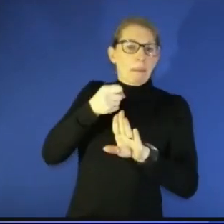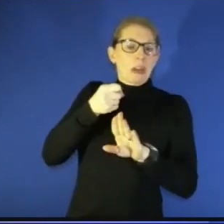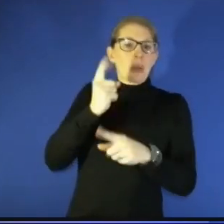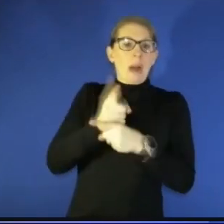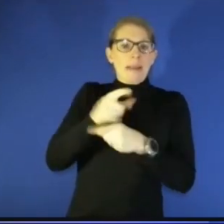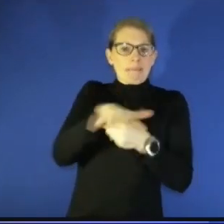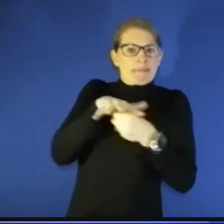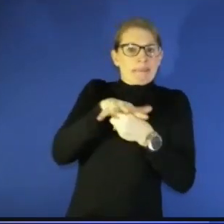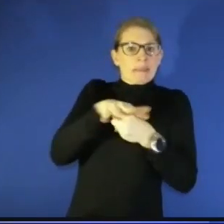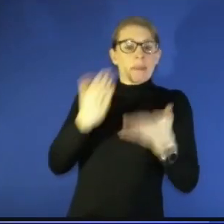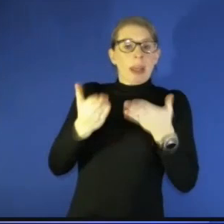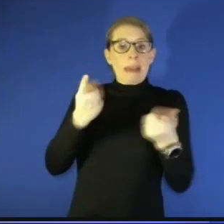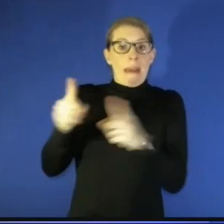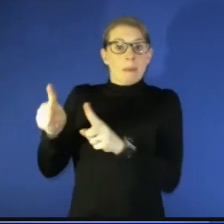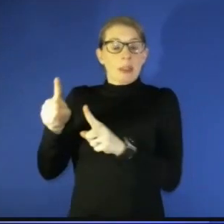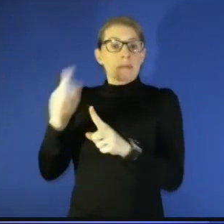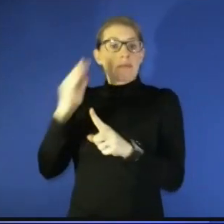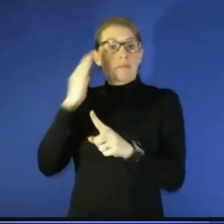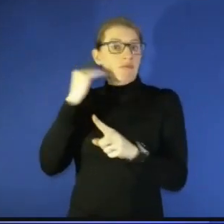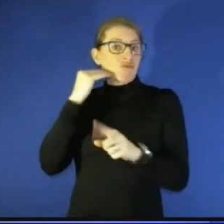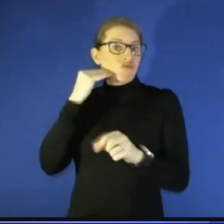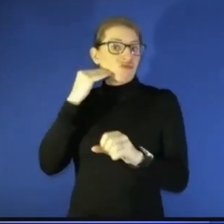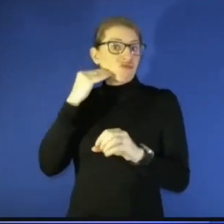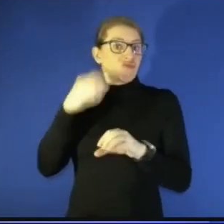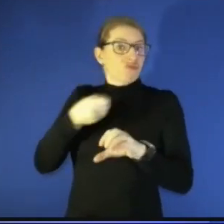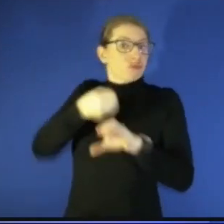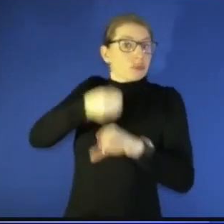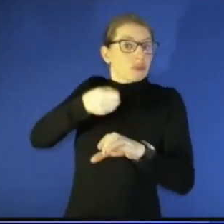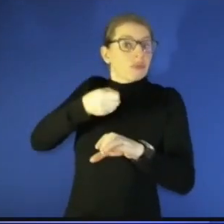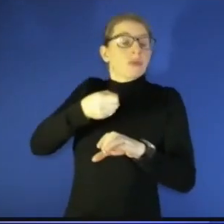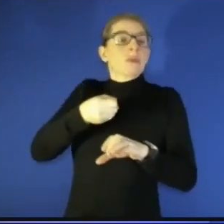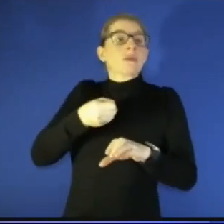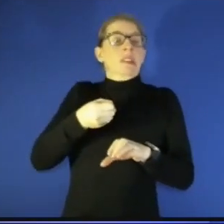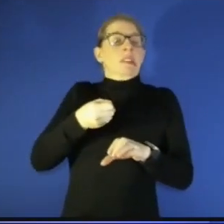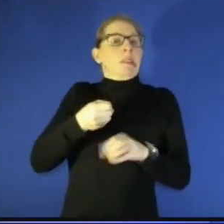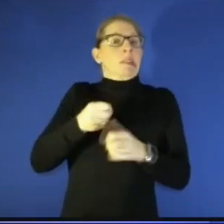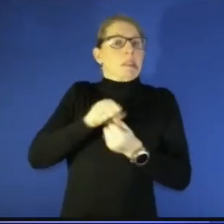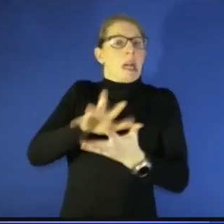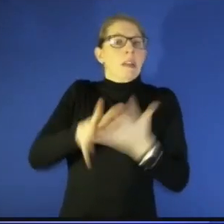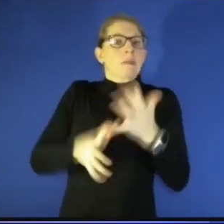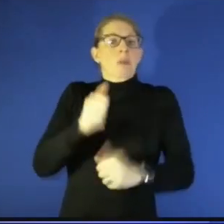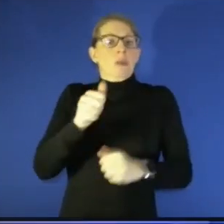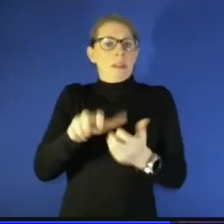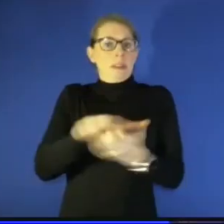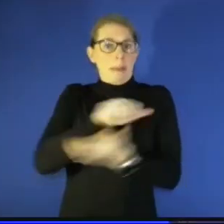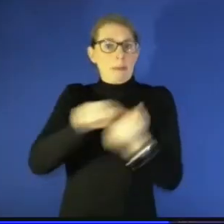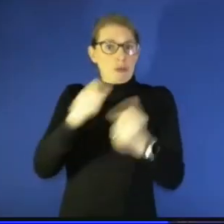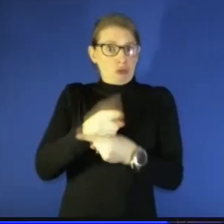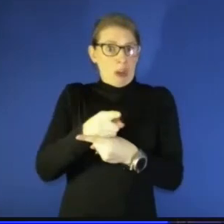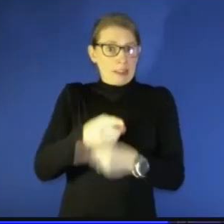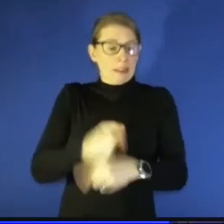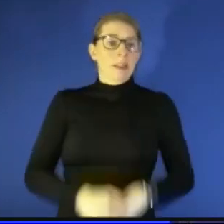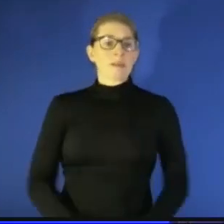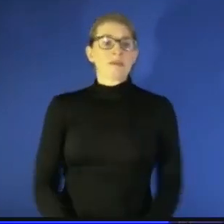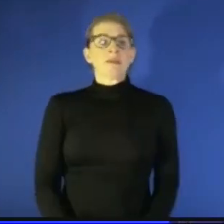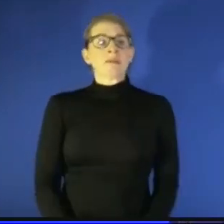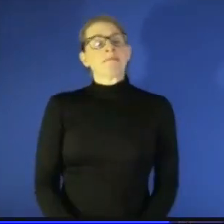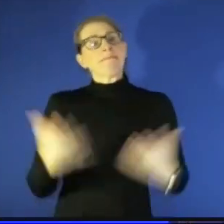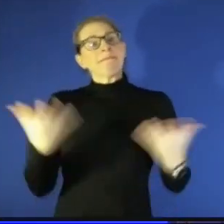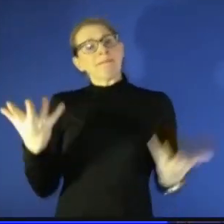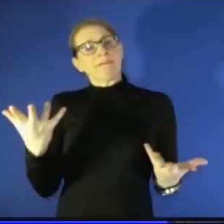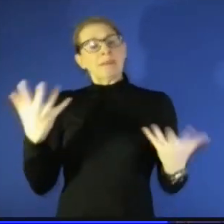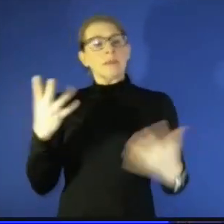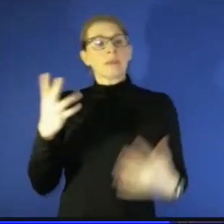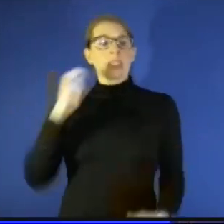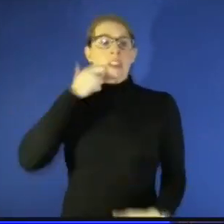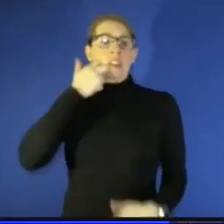happened, just hit in the right spot, that's where it can cause the most damage, right? Well, I being a neurosurgeon and dealing with this